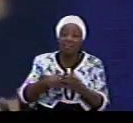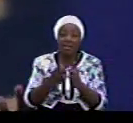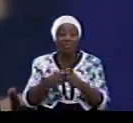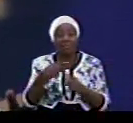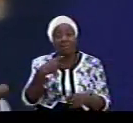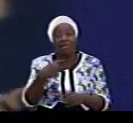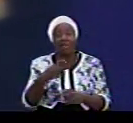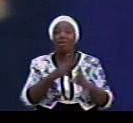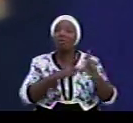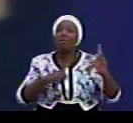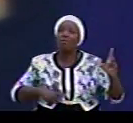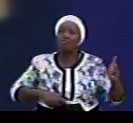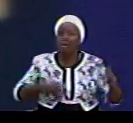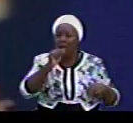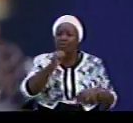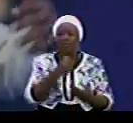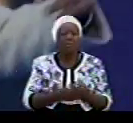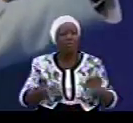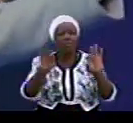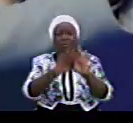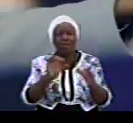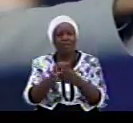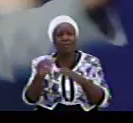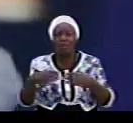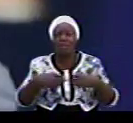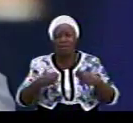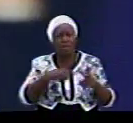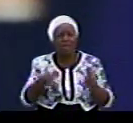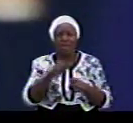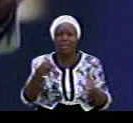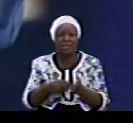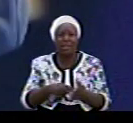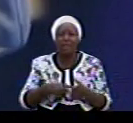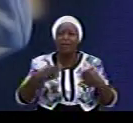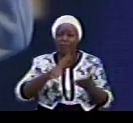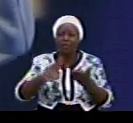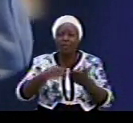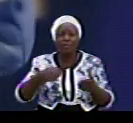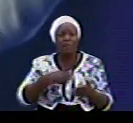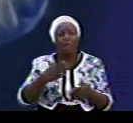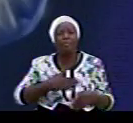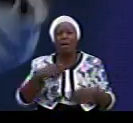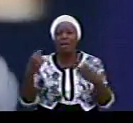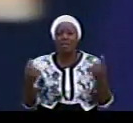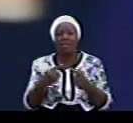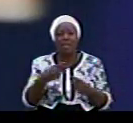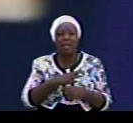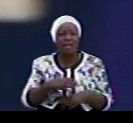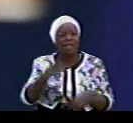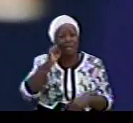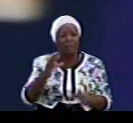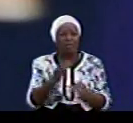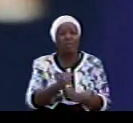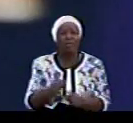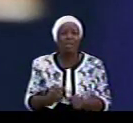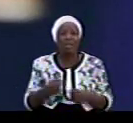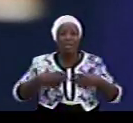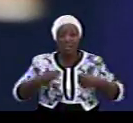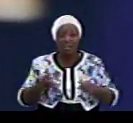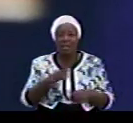not worthy that you have healed me like this. Forgive me my sin. He got healed. He got